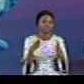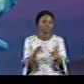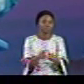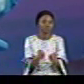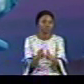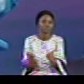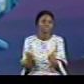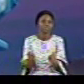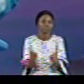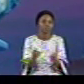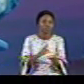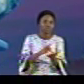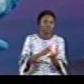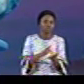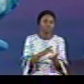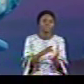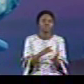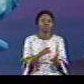But